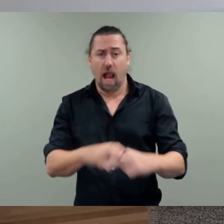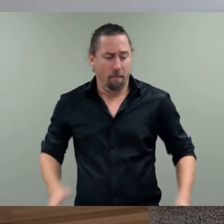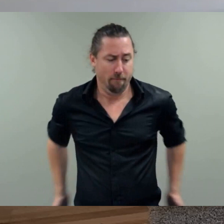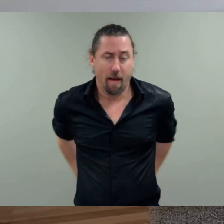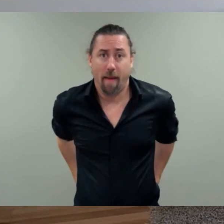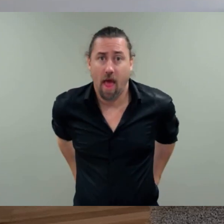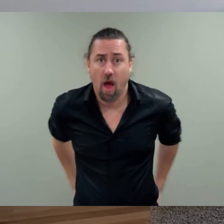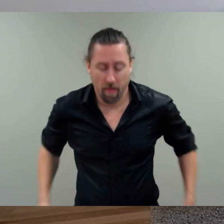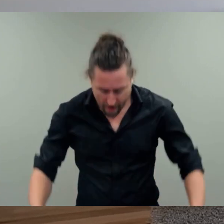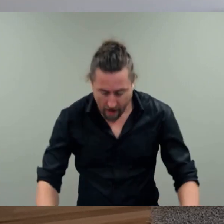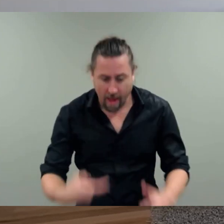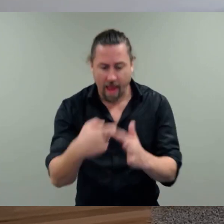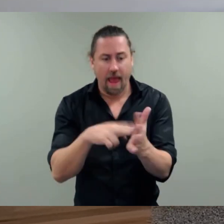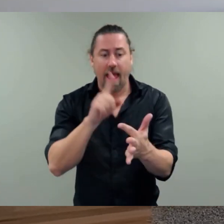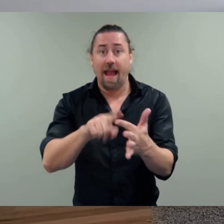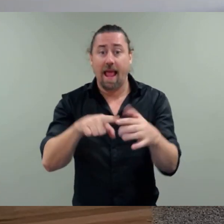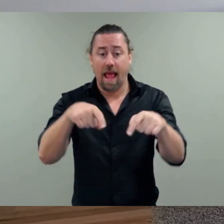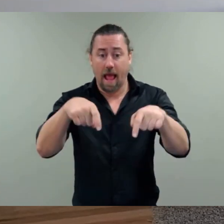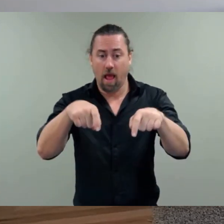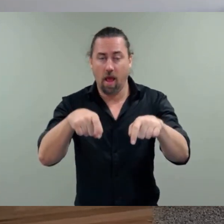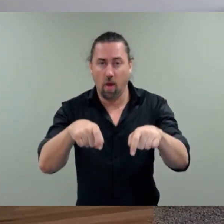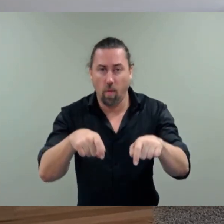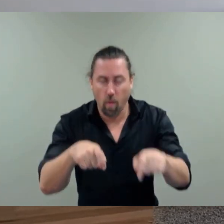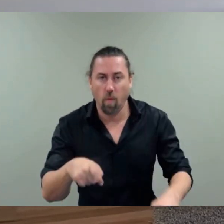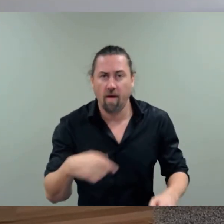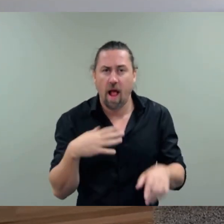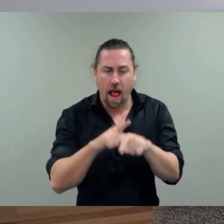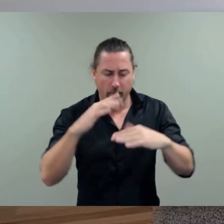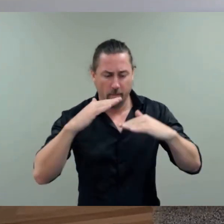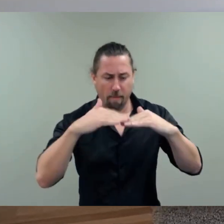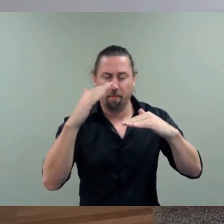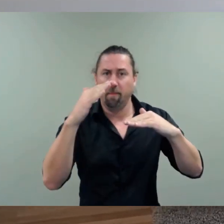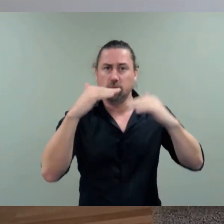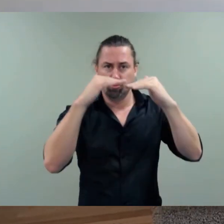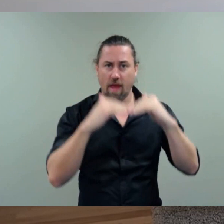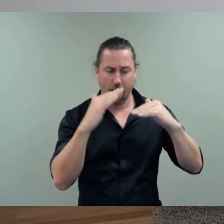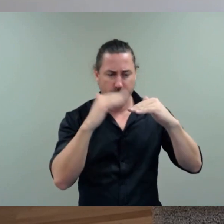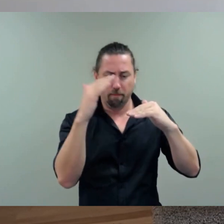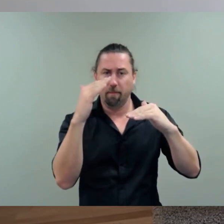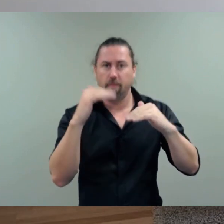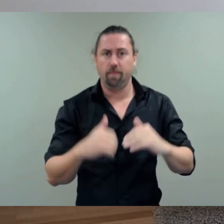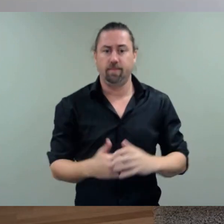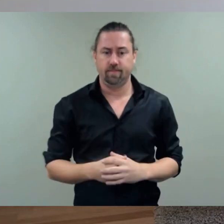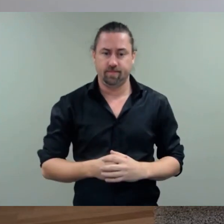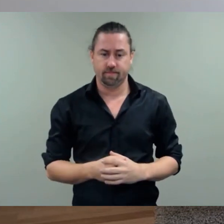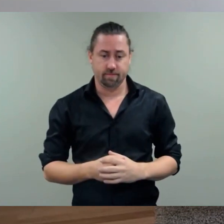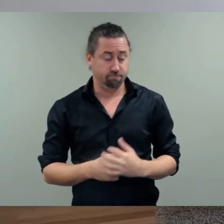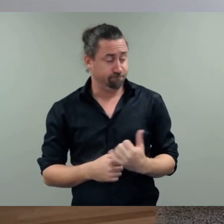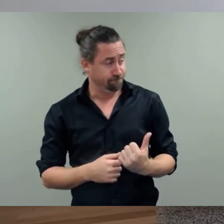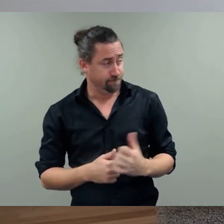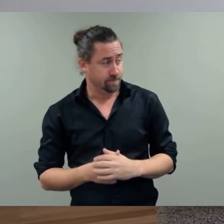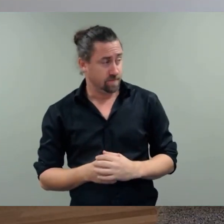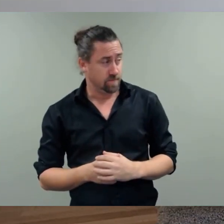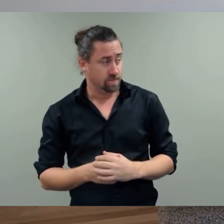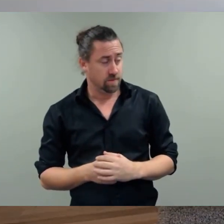towards the chair, bending your knees, and slowly lowering down until you tap your bottom on the end of the chair. We're going